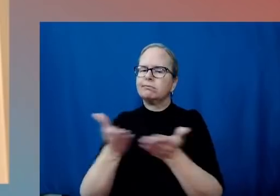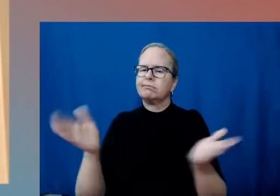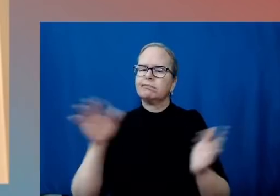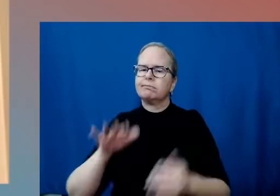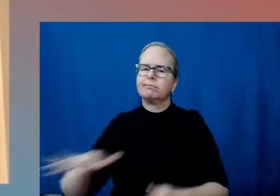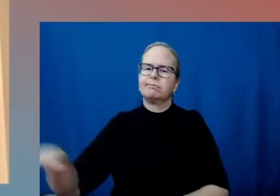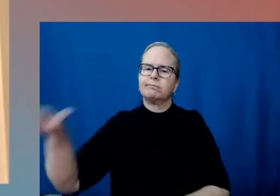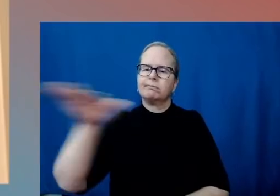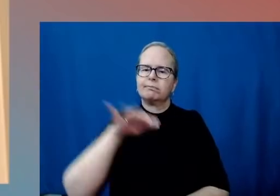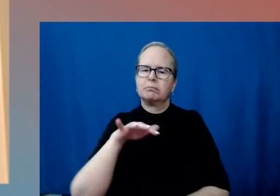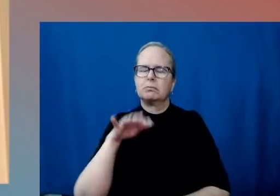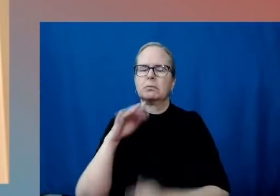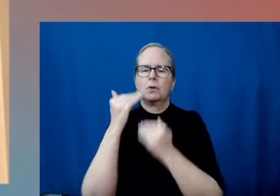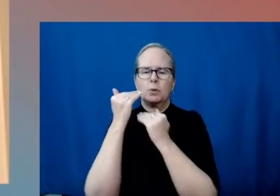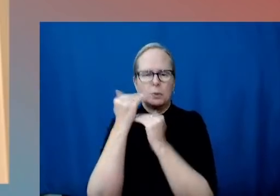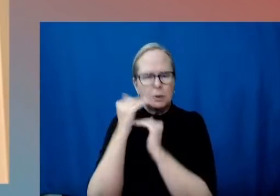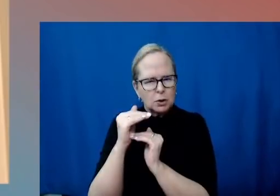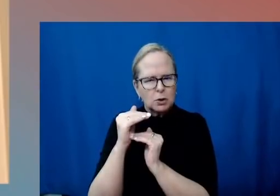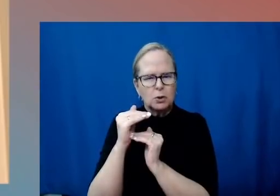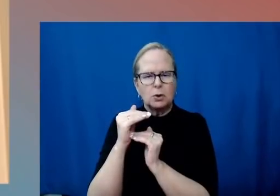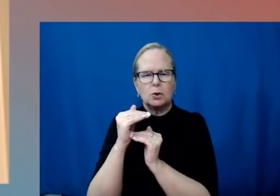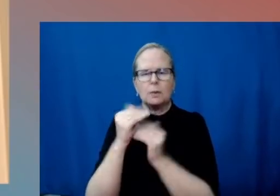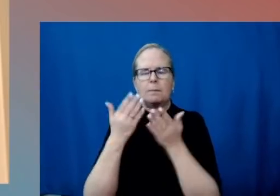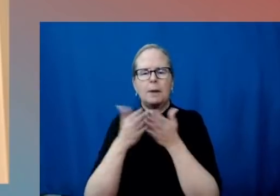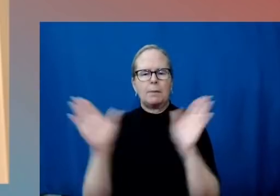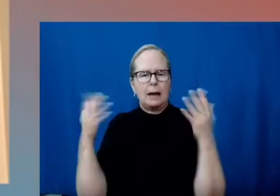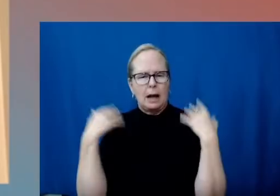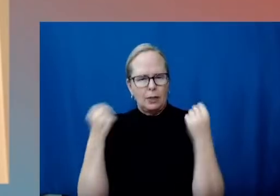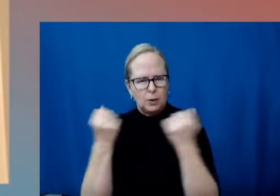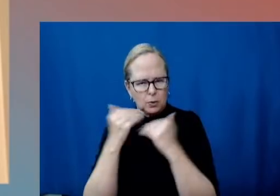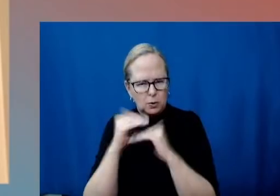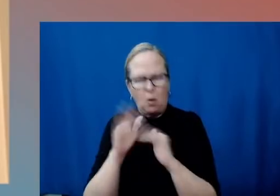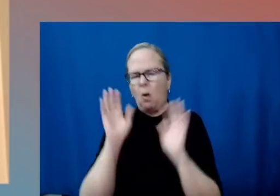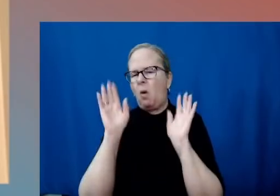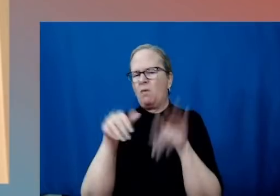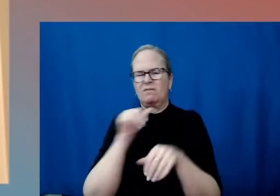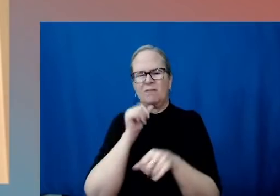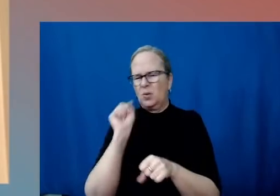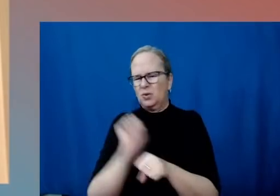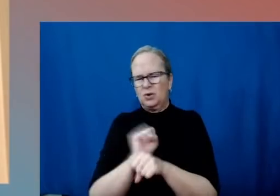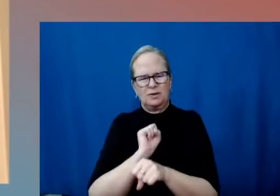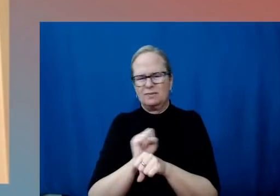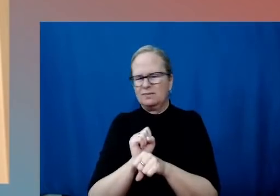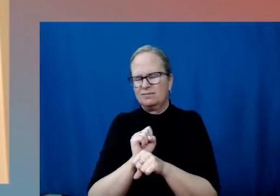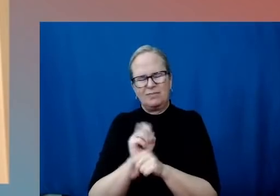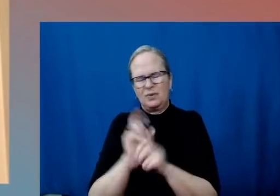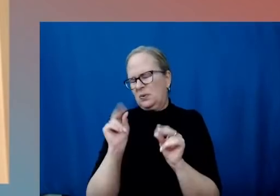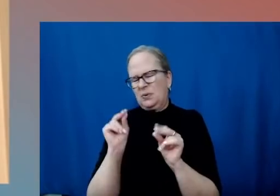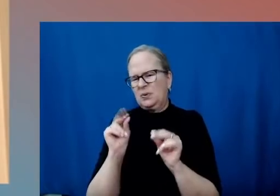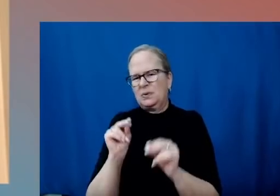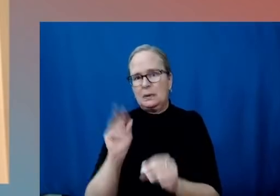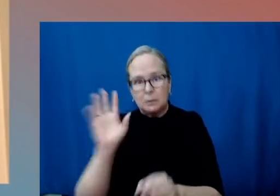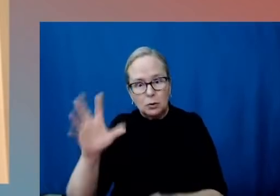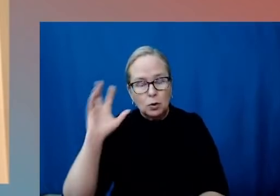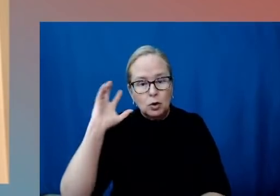there right now that's very misleading that the restrictions and public health measures haven't worked, which is crazy because they